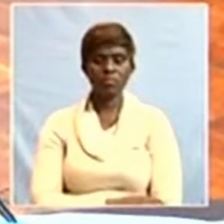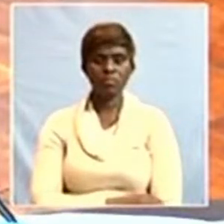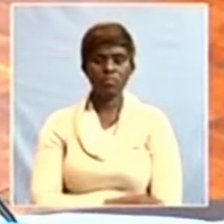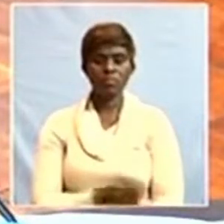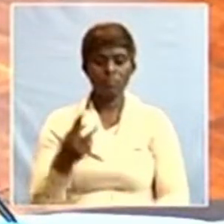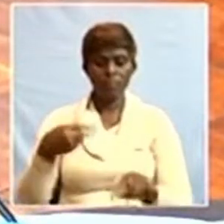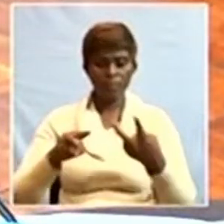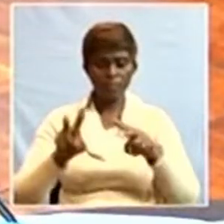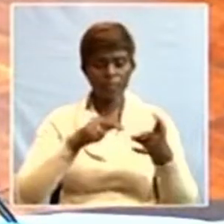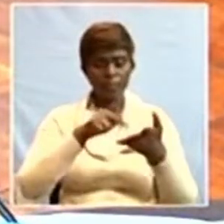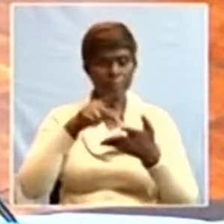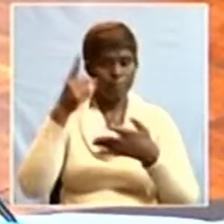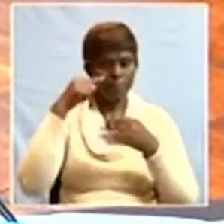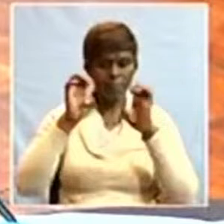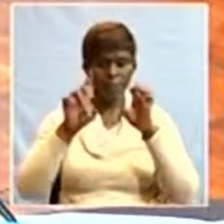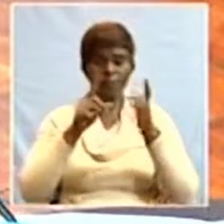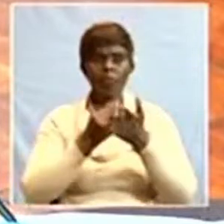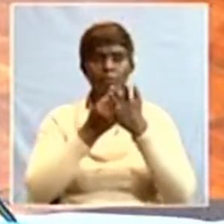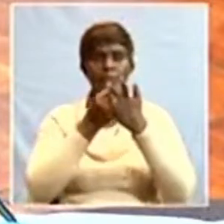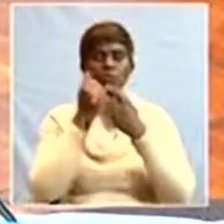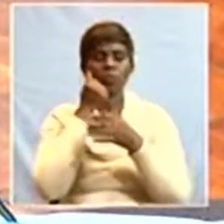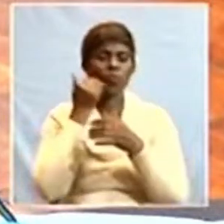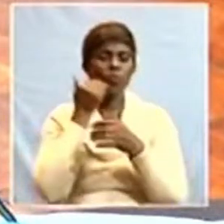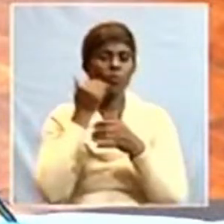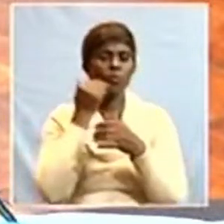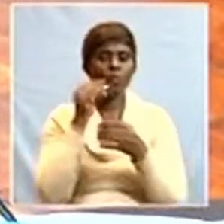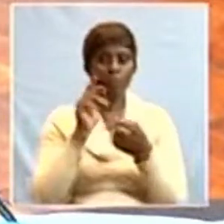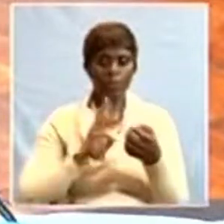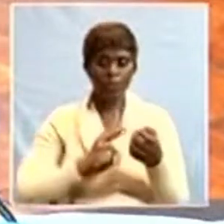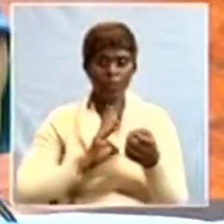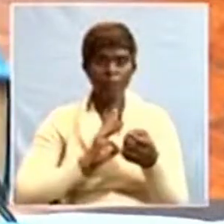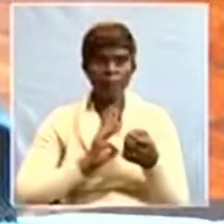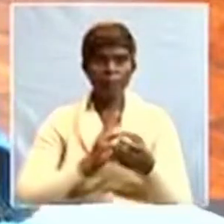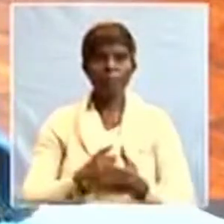double payment of education grants to household heads, Honorable Wamunyima.